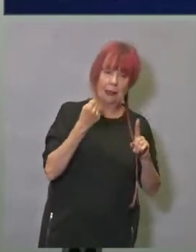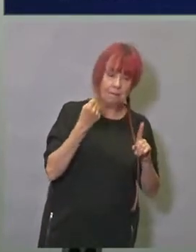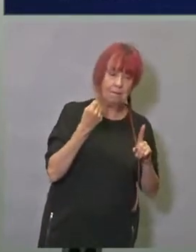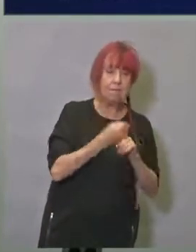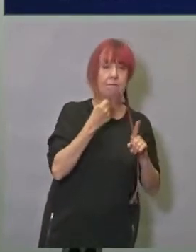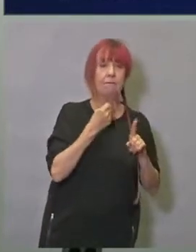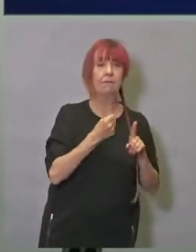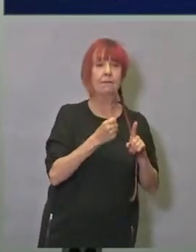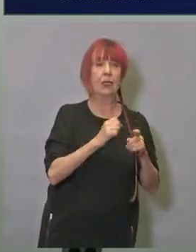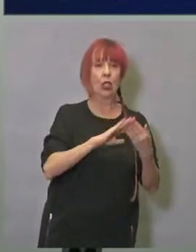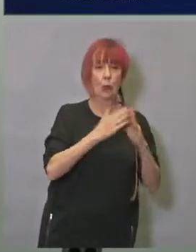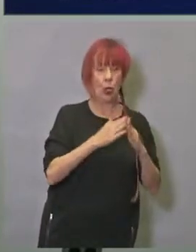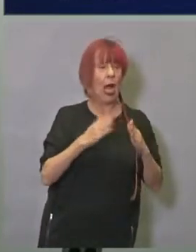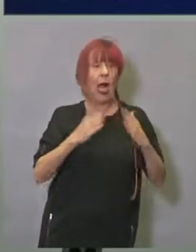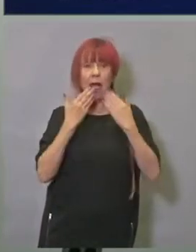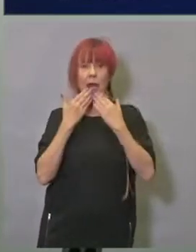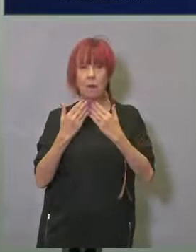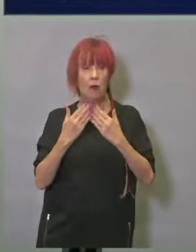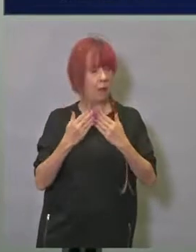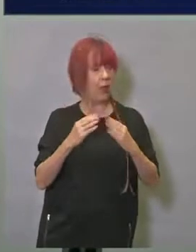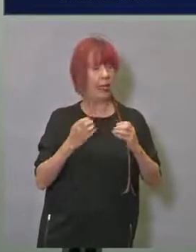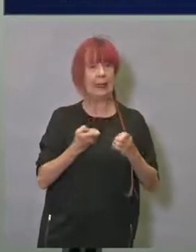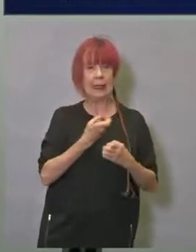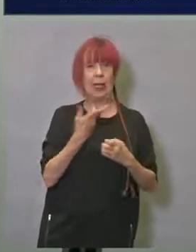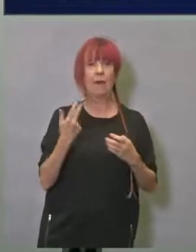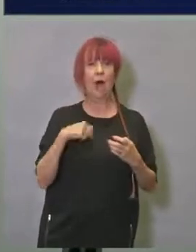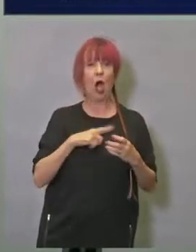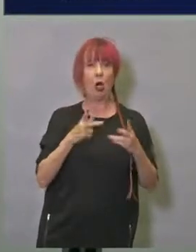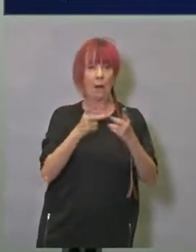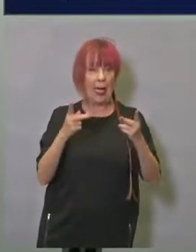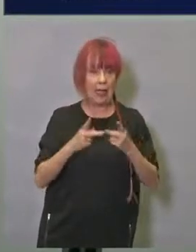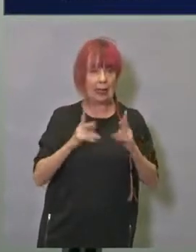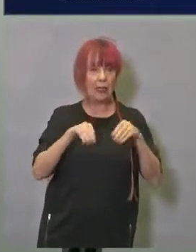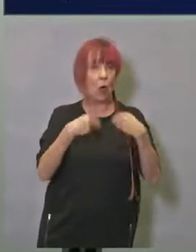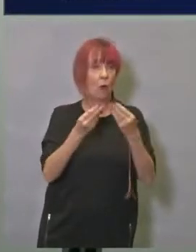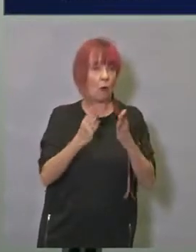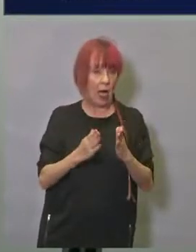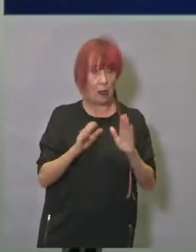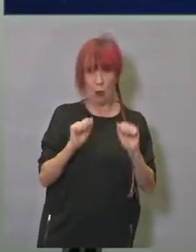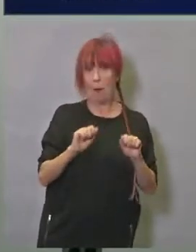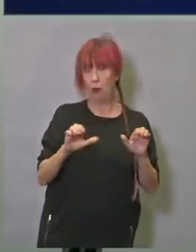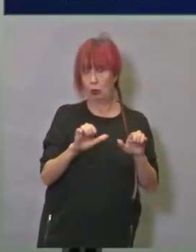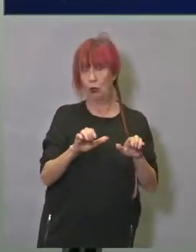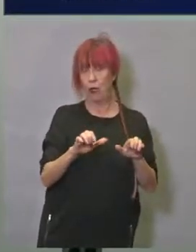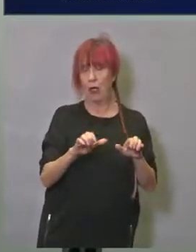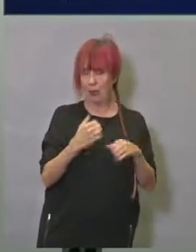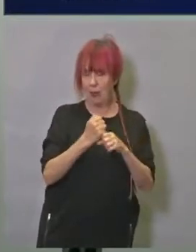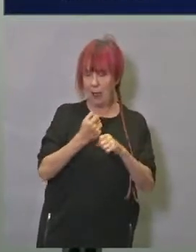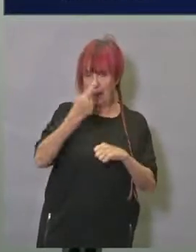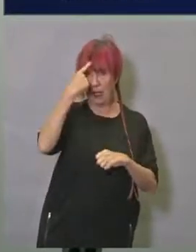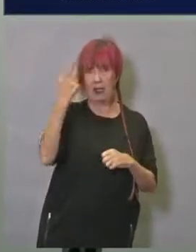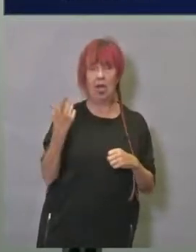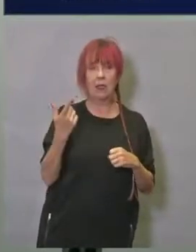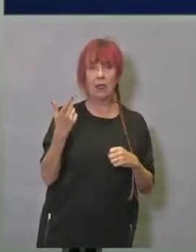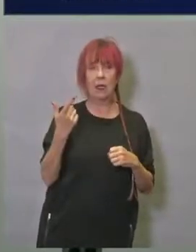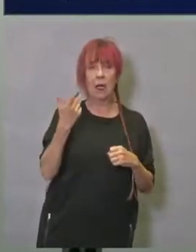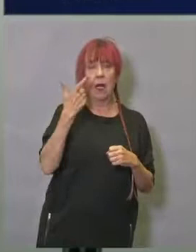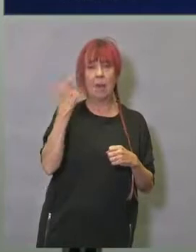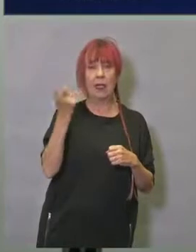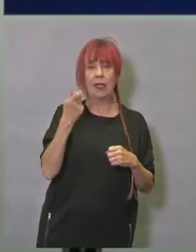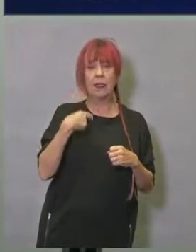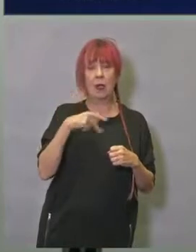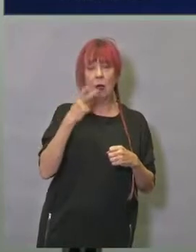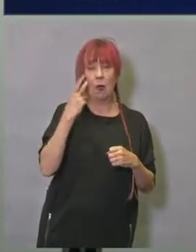of our providers were able to do that. It made a lot of sense, particularly as we continue to see the